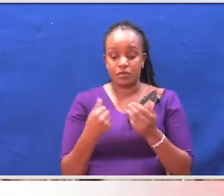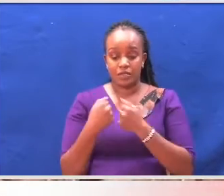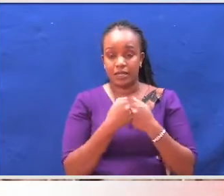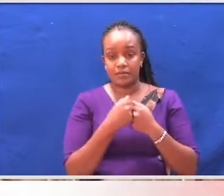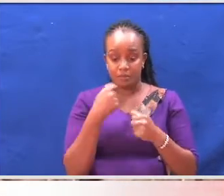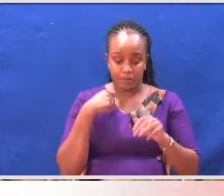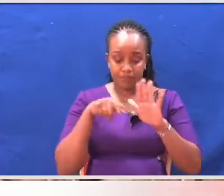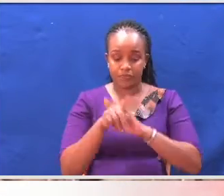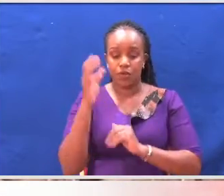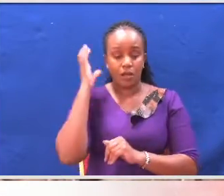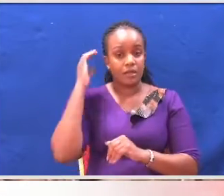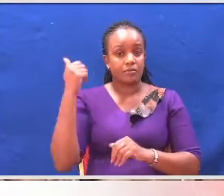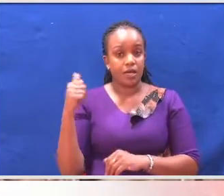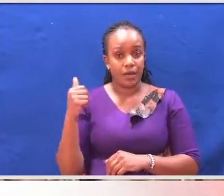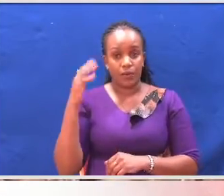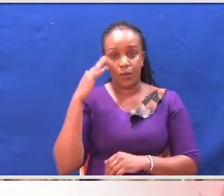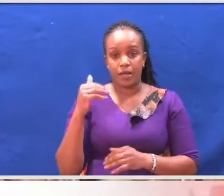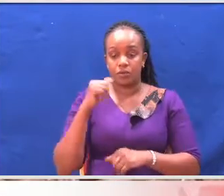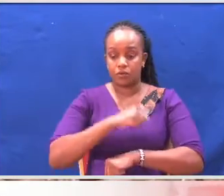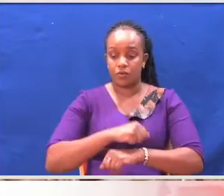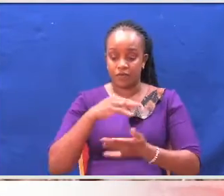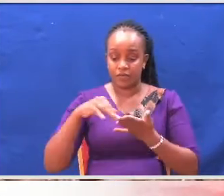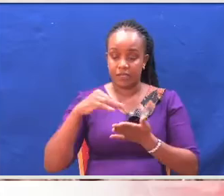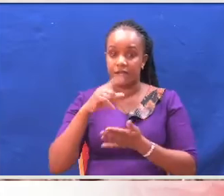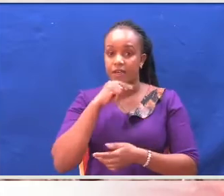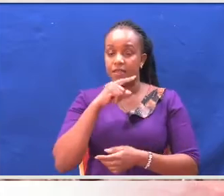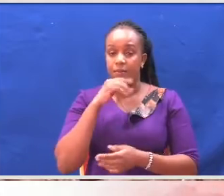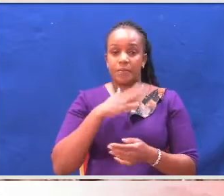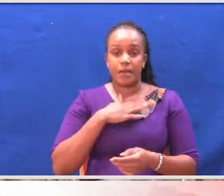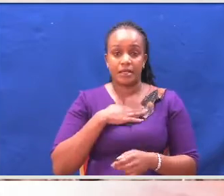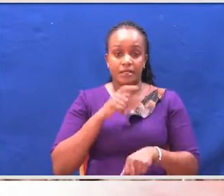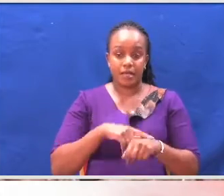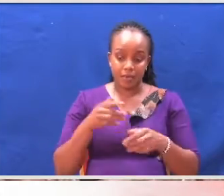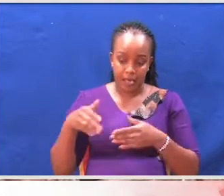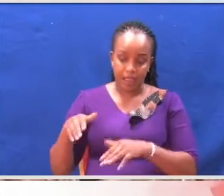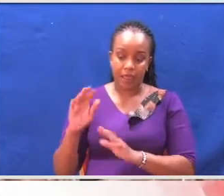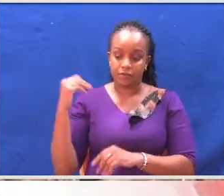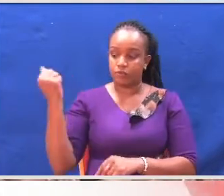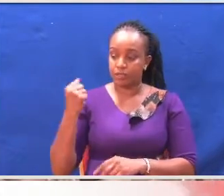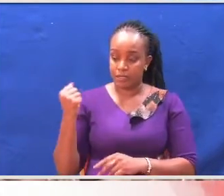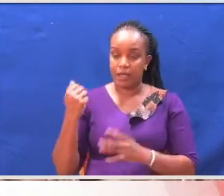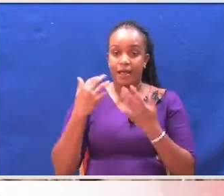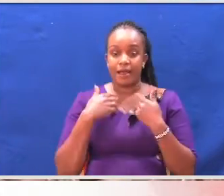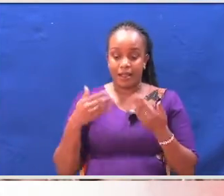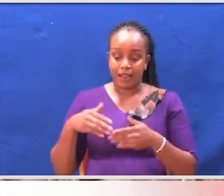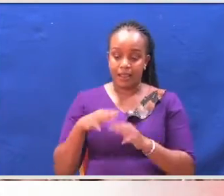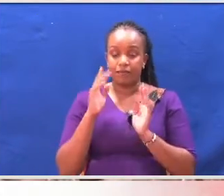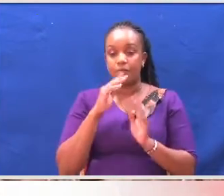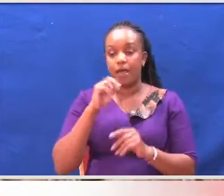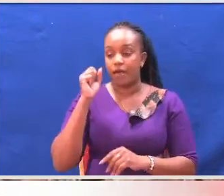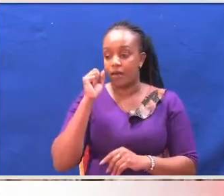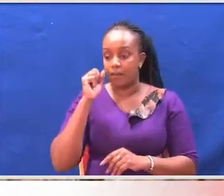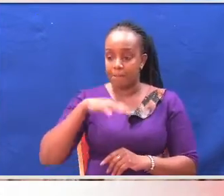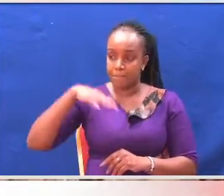because of school fees. Babangu venye alitoka Mumias, so ikabidi nimwachia. He's my elder brother, so ikabidi